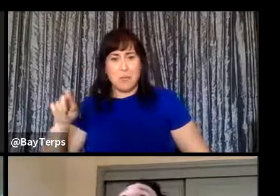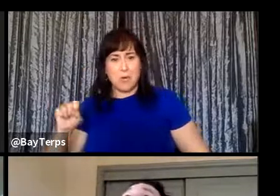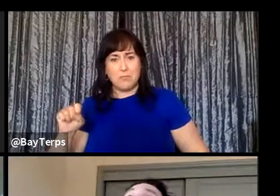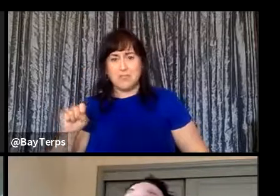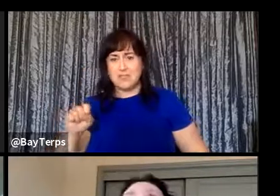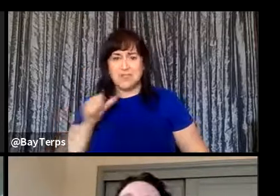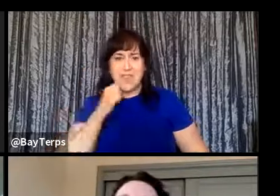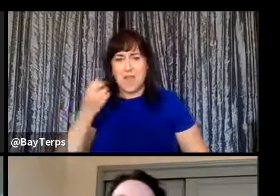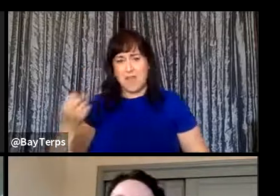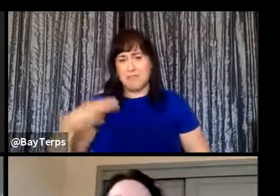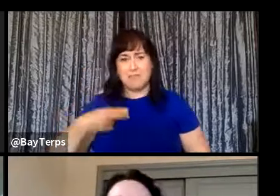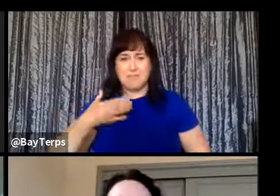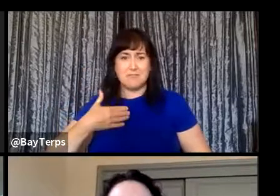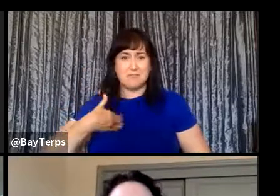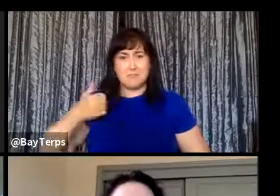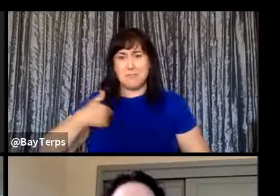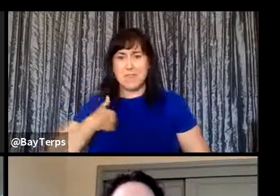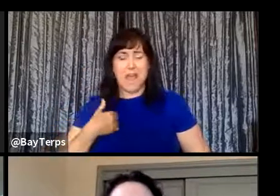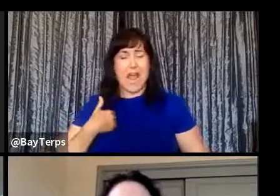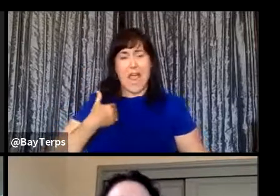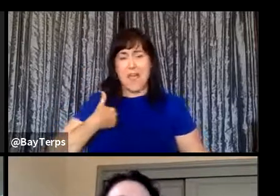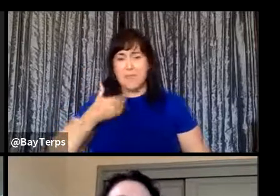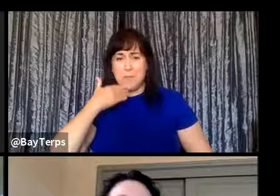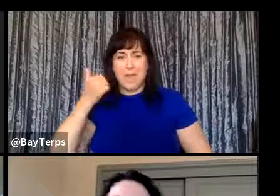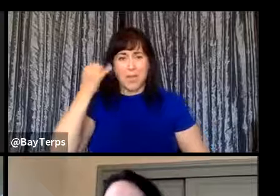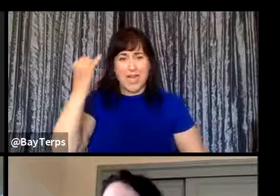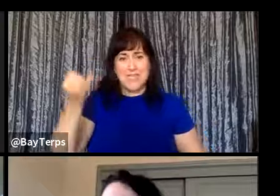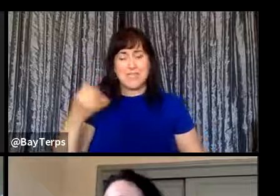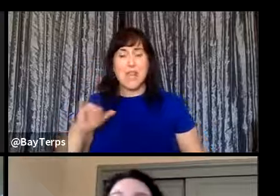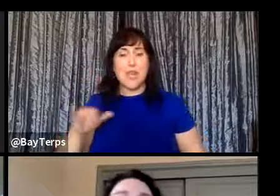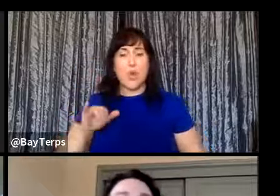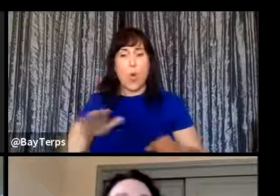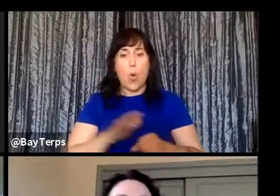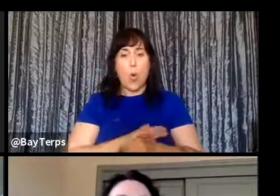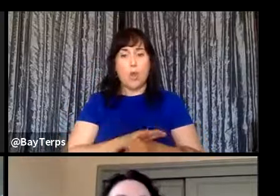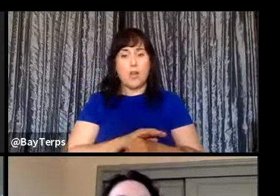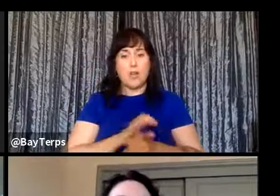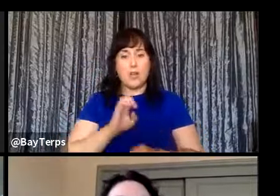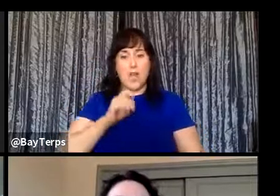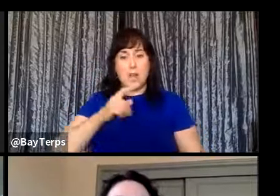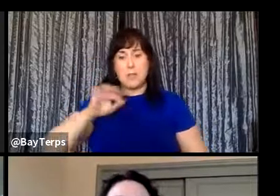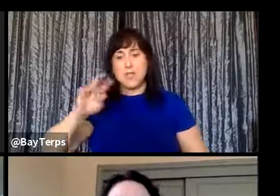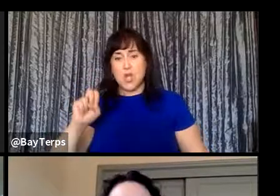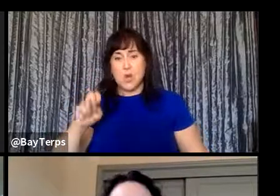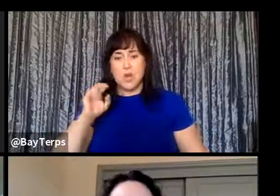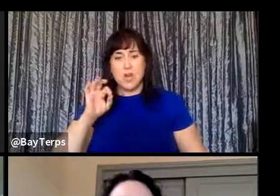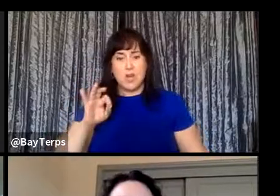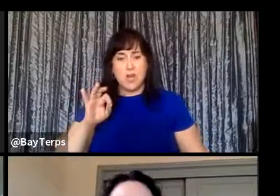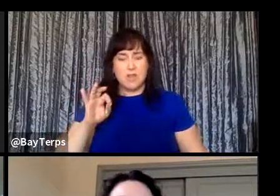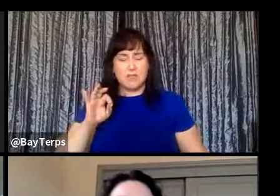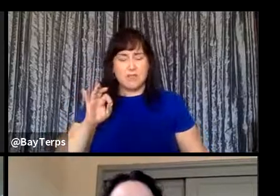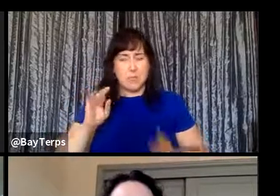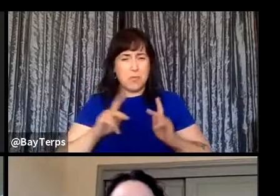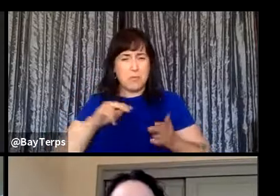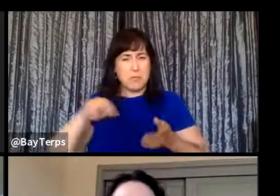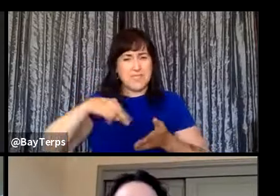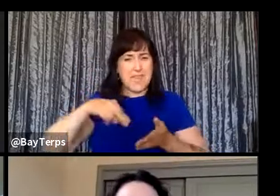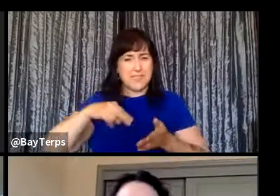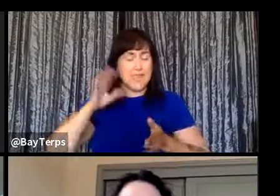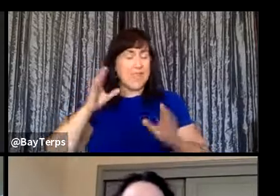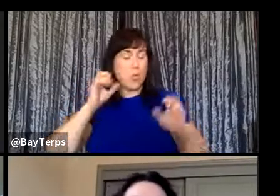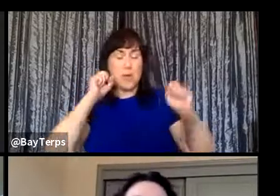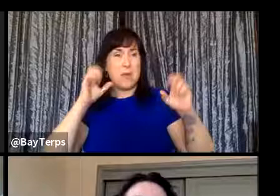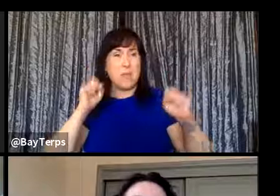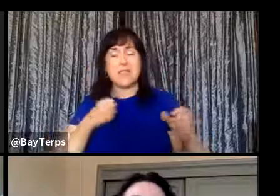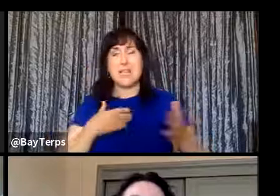I've got better ideas, right? Because like a whole like episode of like people stuck disco dancing in the 1970s would be amazing. Either